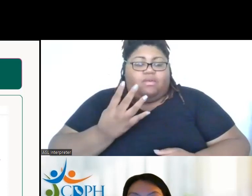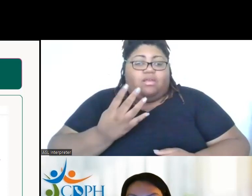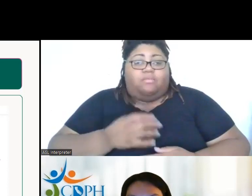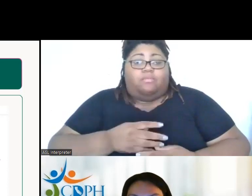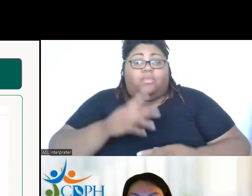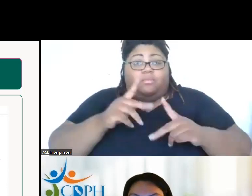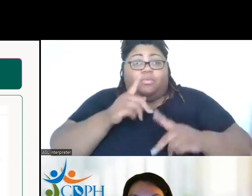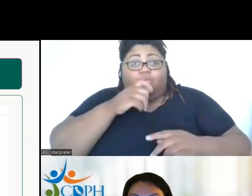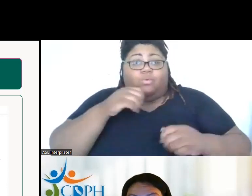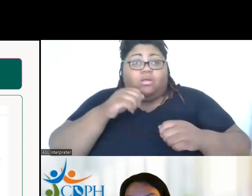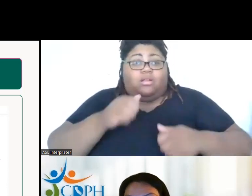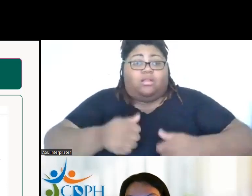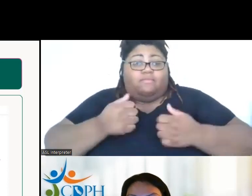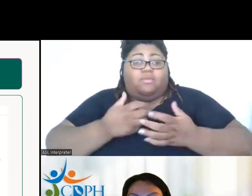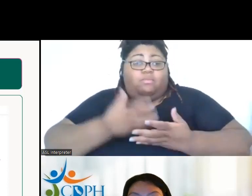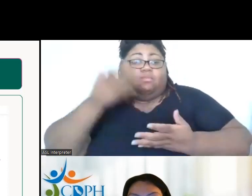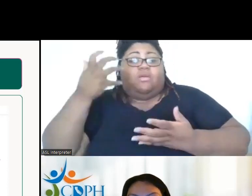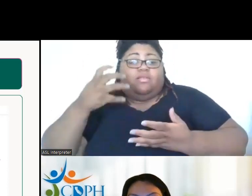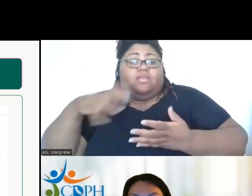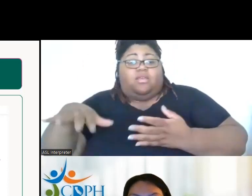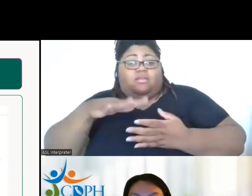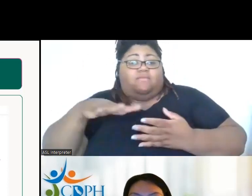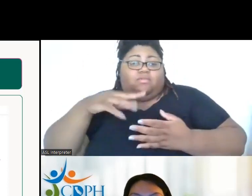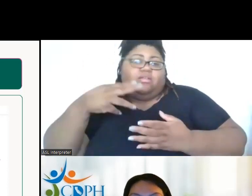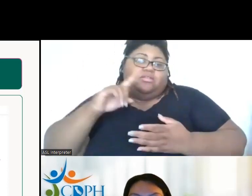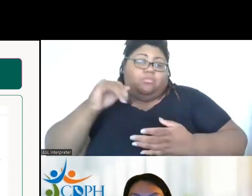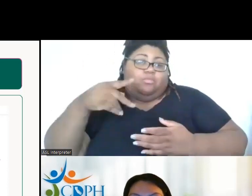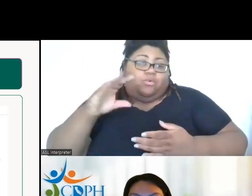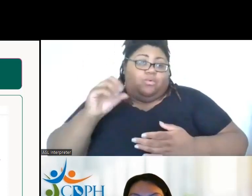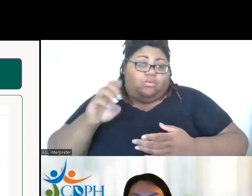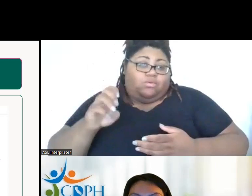in wealthier, more well-to-do zip codes are the ones who are